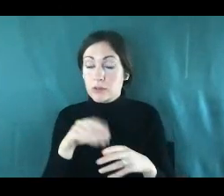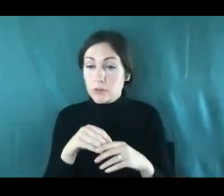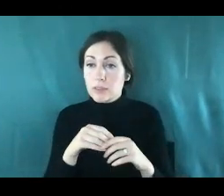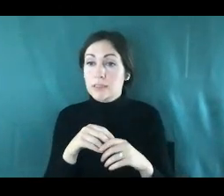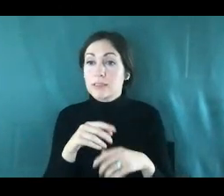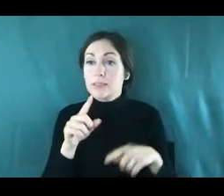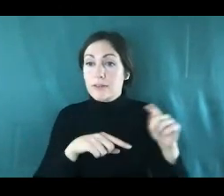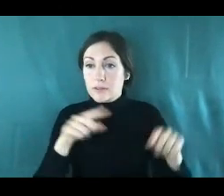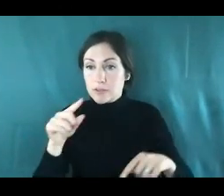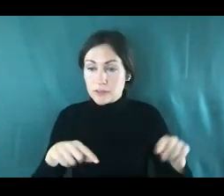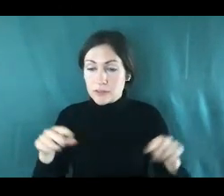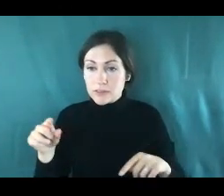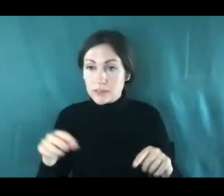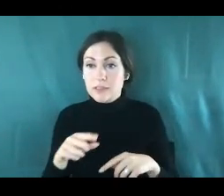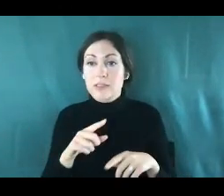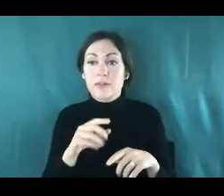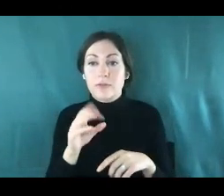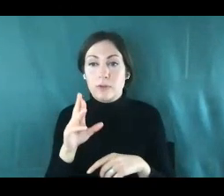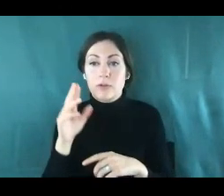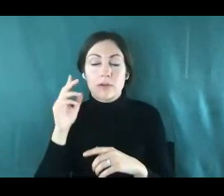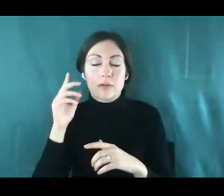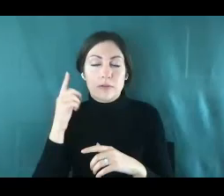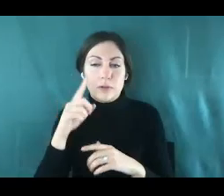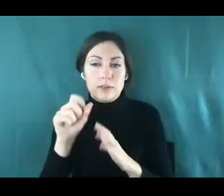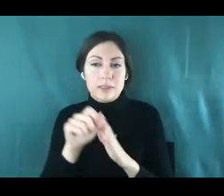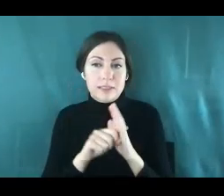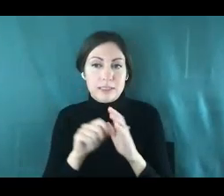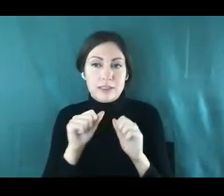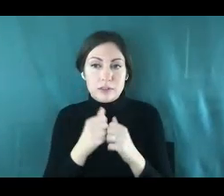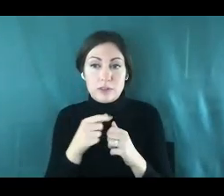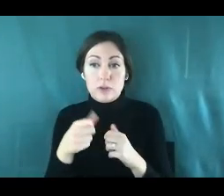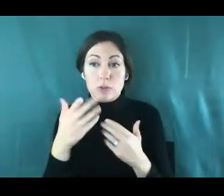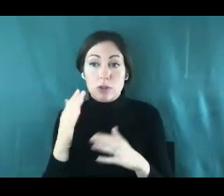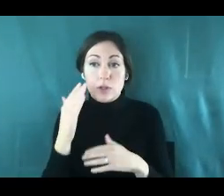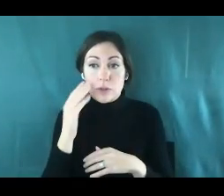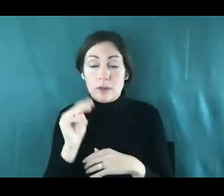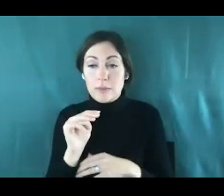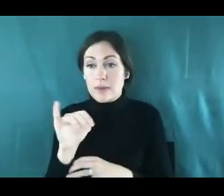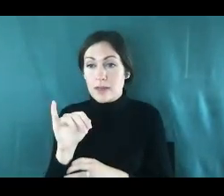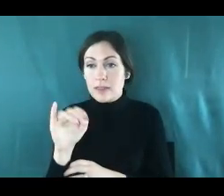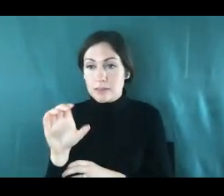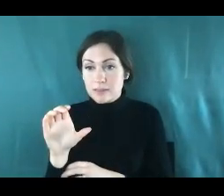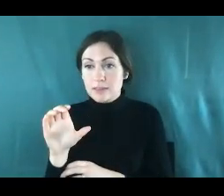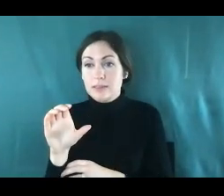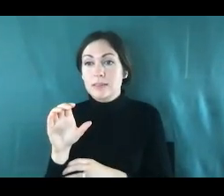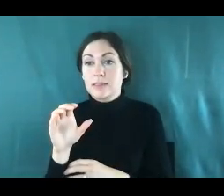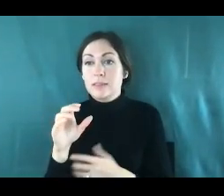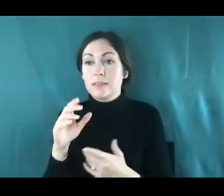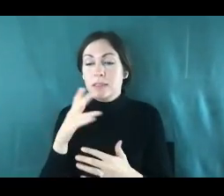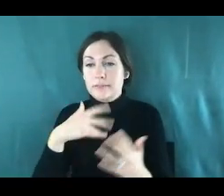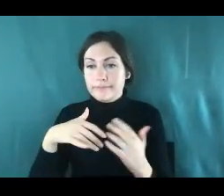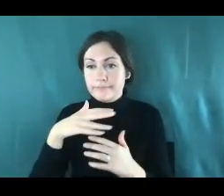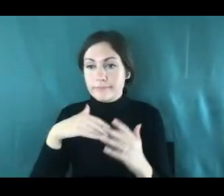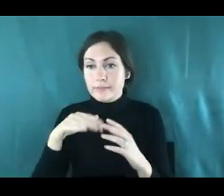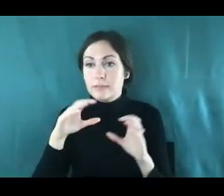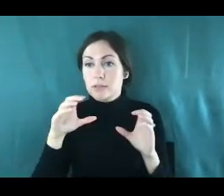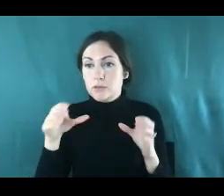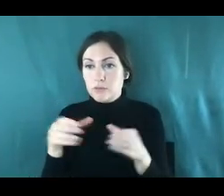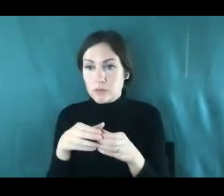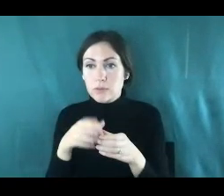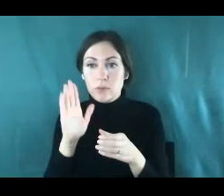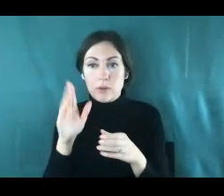liaison across the agency, as you already know, which the MIC Intercollaborative Group, which we will also